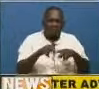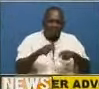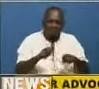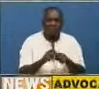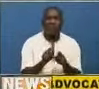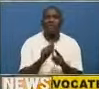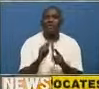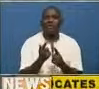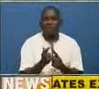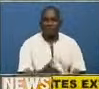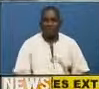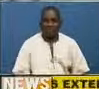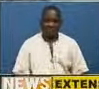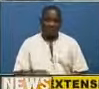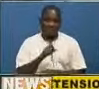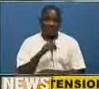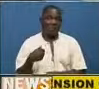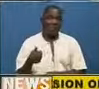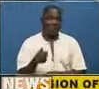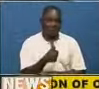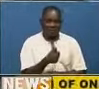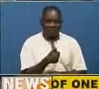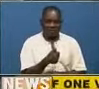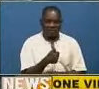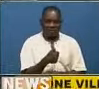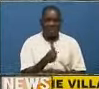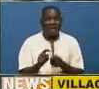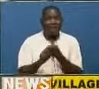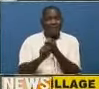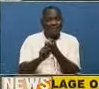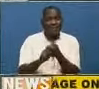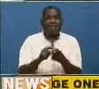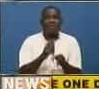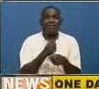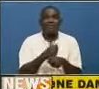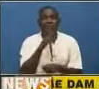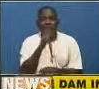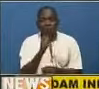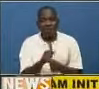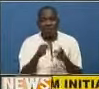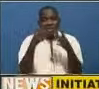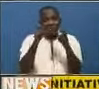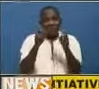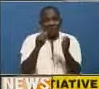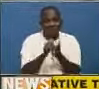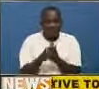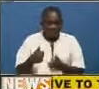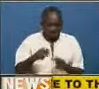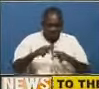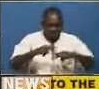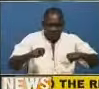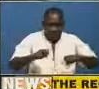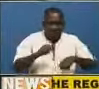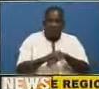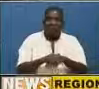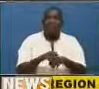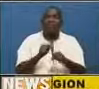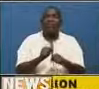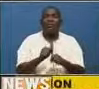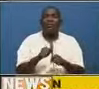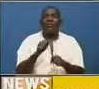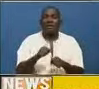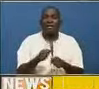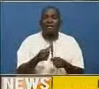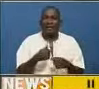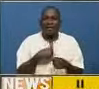transitional research. So we are forging those kind of partnerships, ensuring that the issues that our researchers are looking at cut across